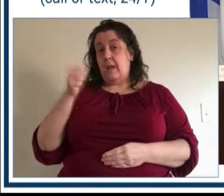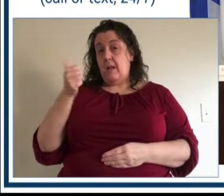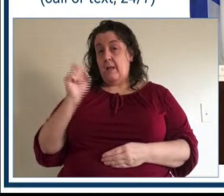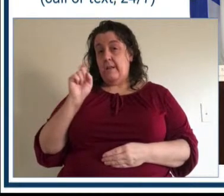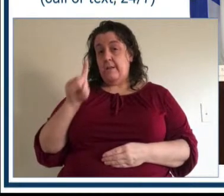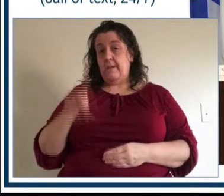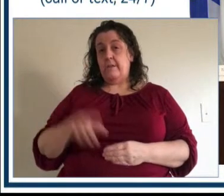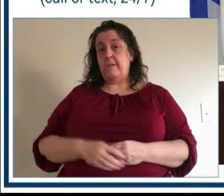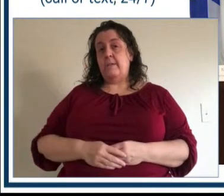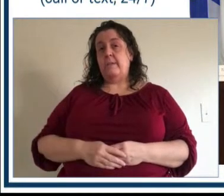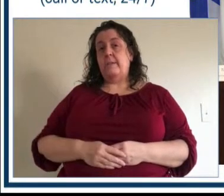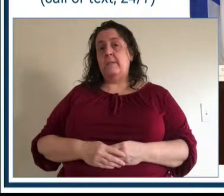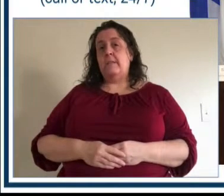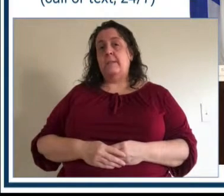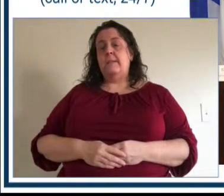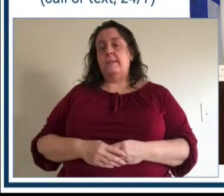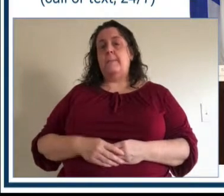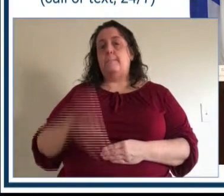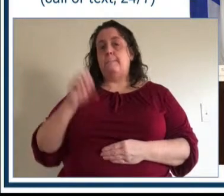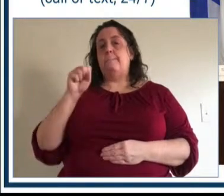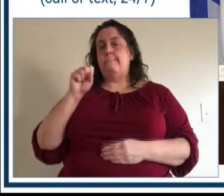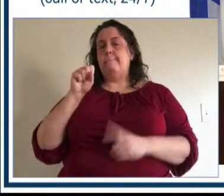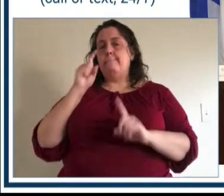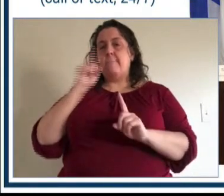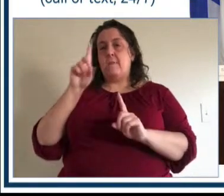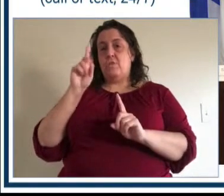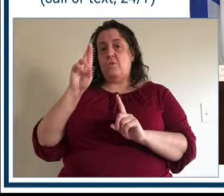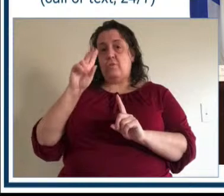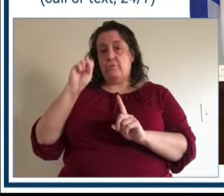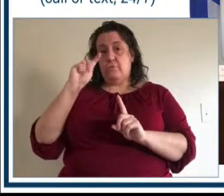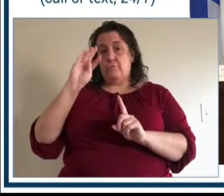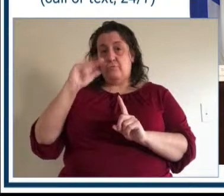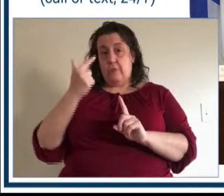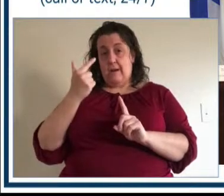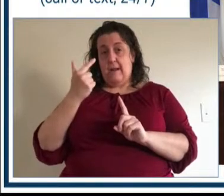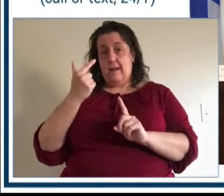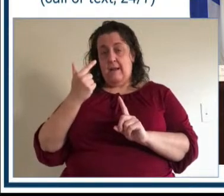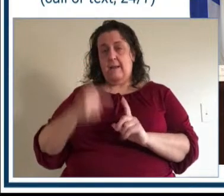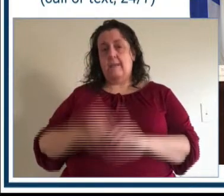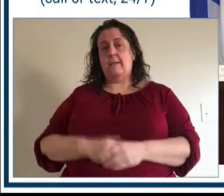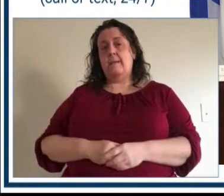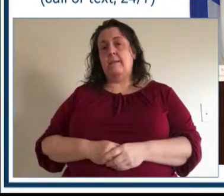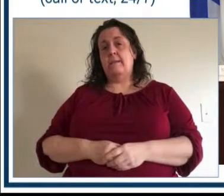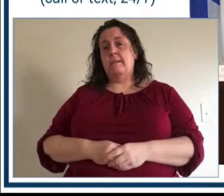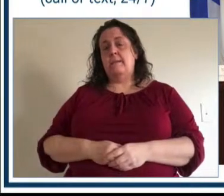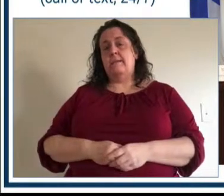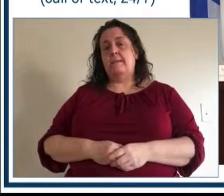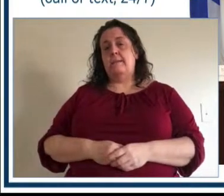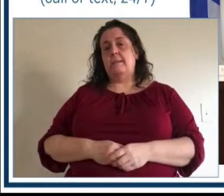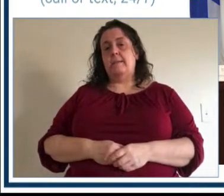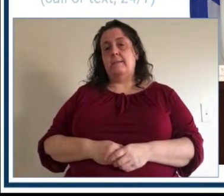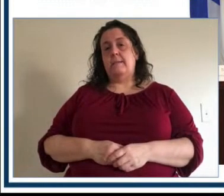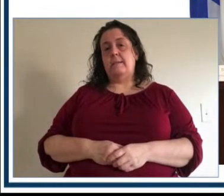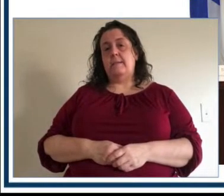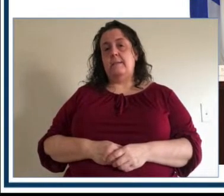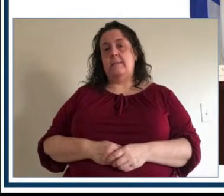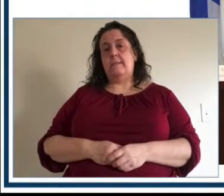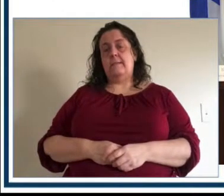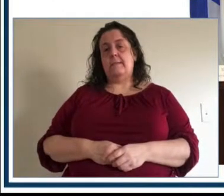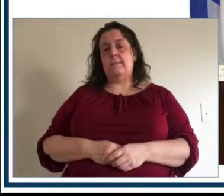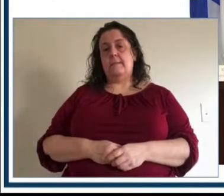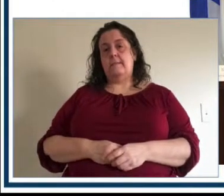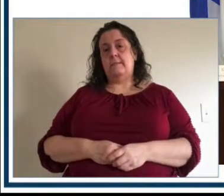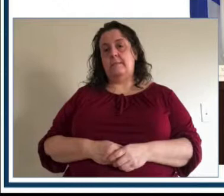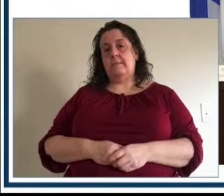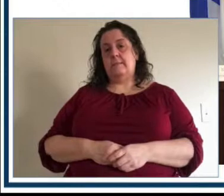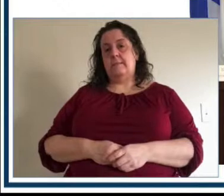if a person was a close contact of, say, the COVID exposure at Waverley Memorial, and they played with their